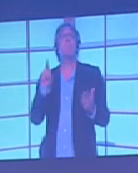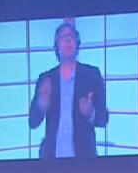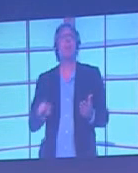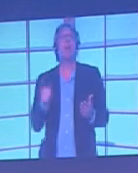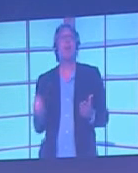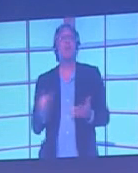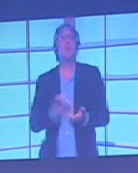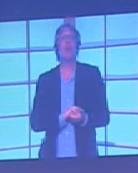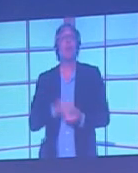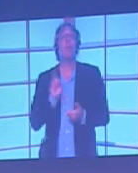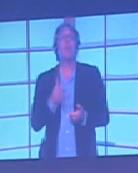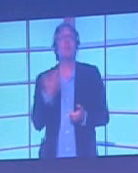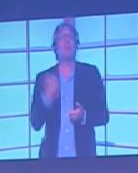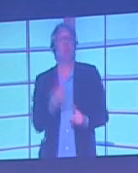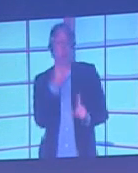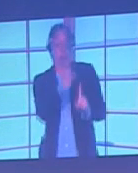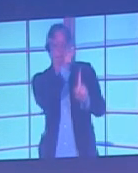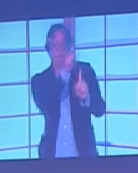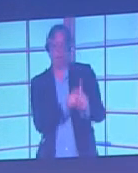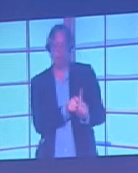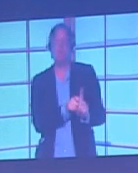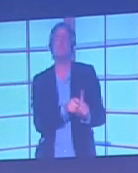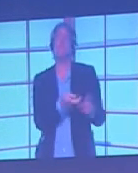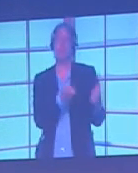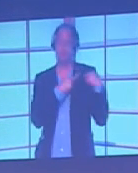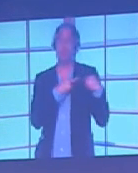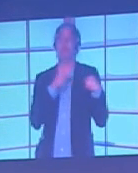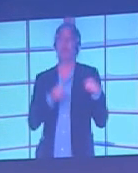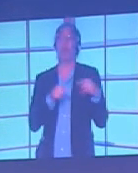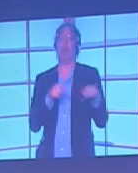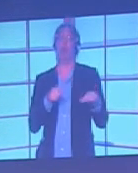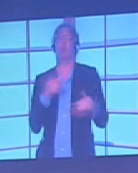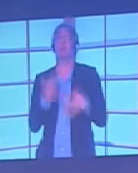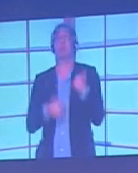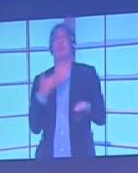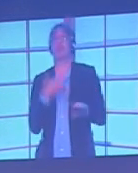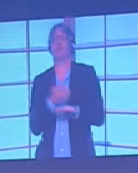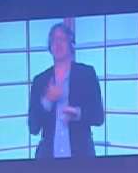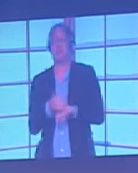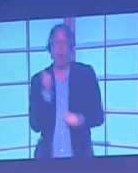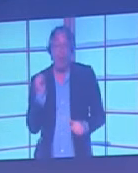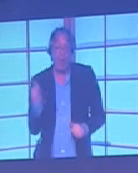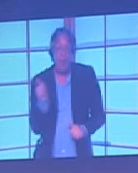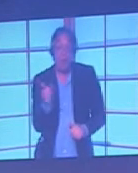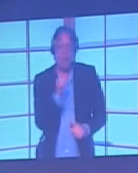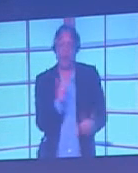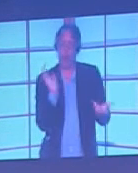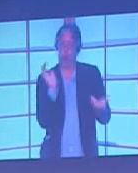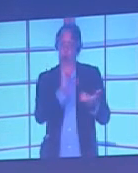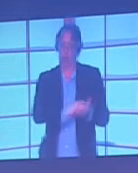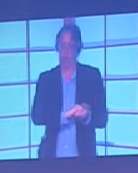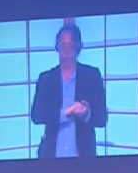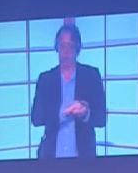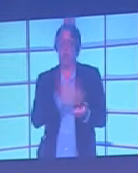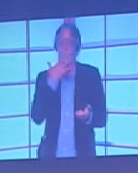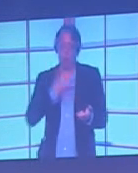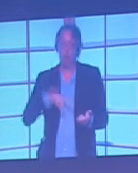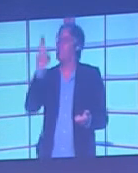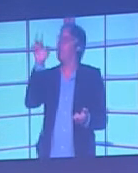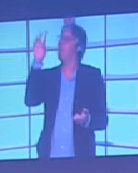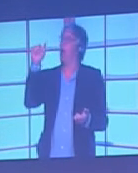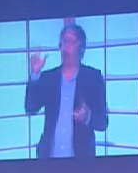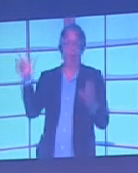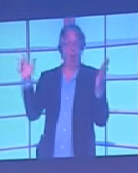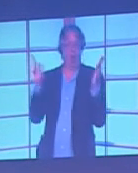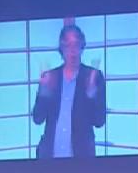what that actually says is this, that every club, so a licence applicant, must have appointed a